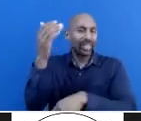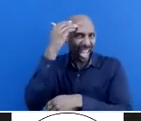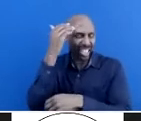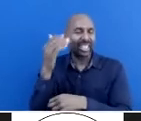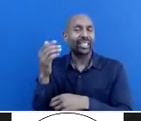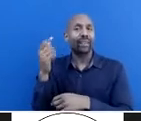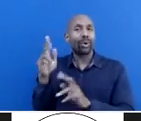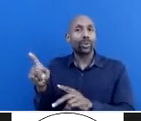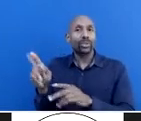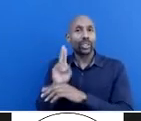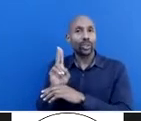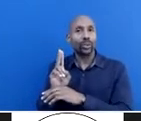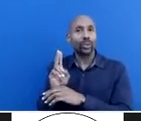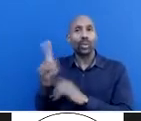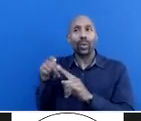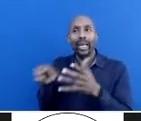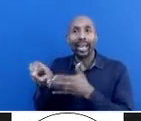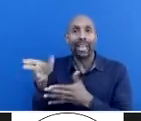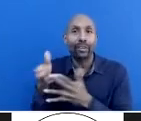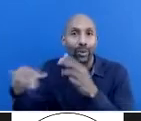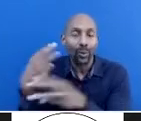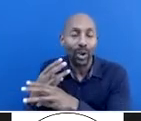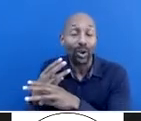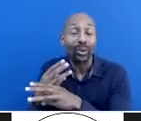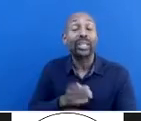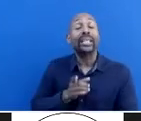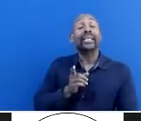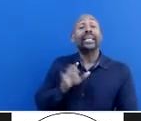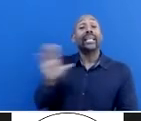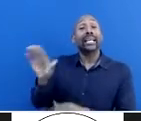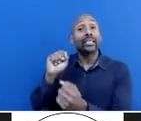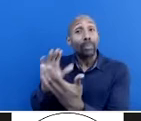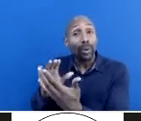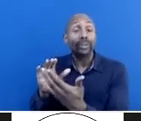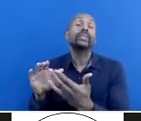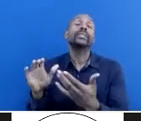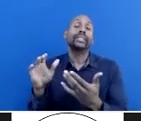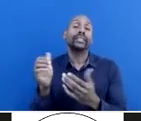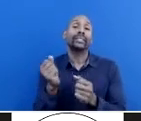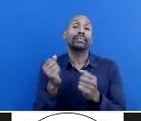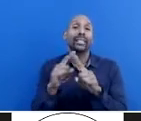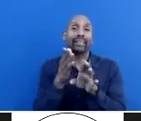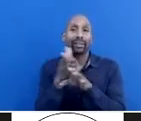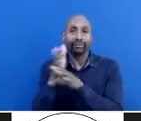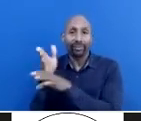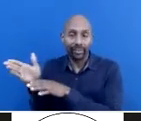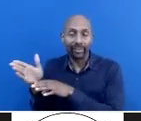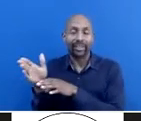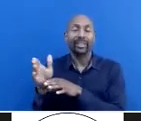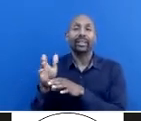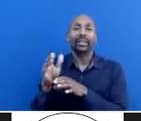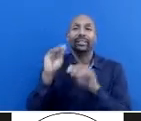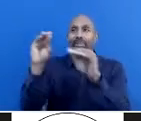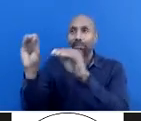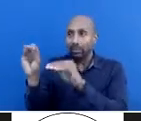is exploring through multidisciplinary visual installations a kind of